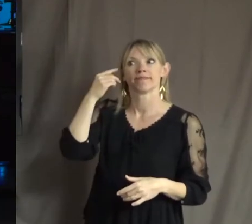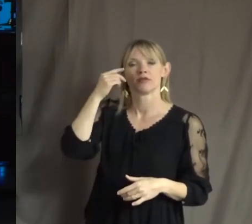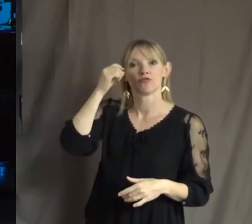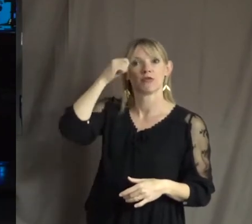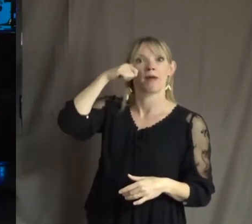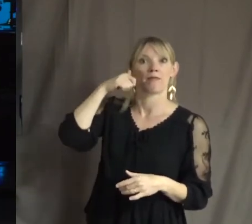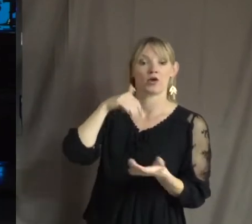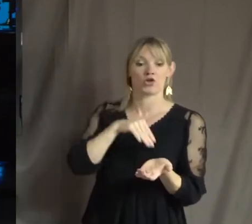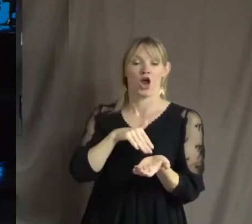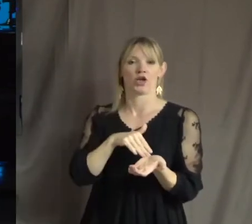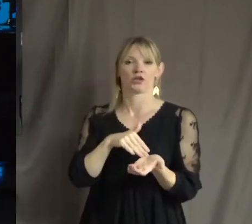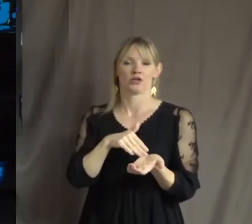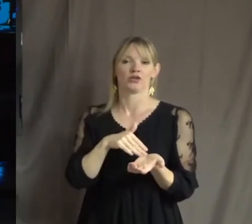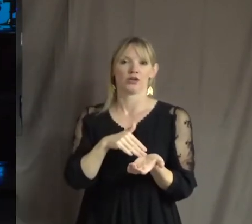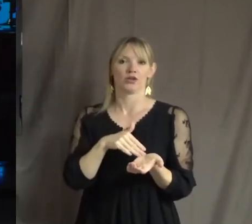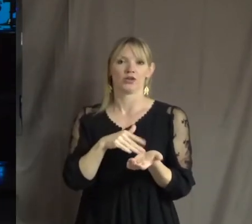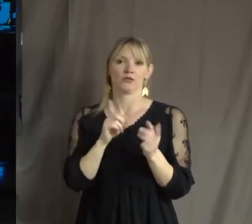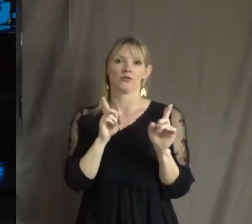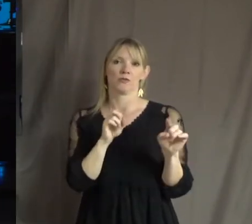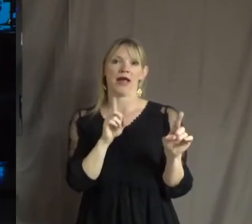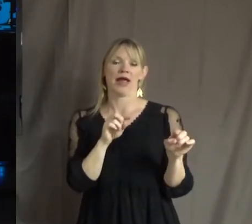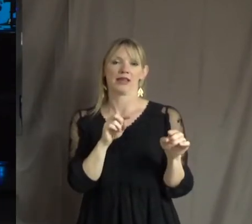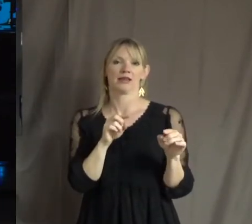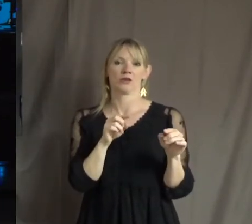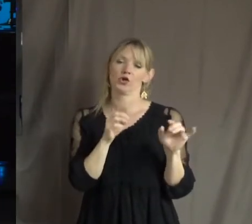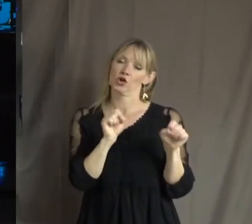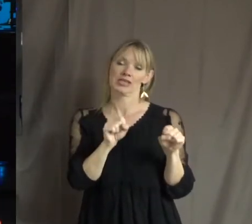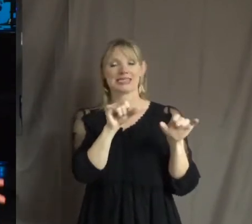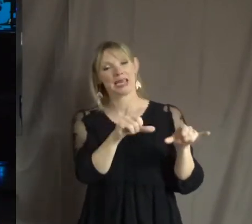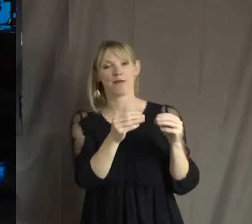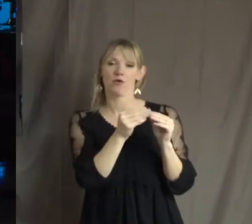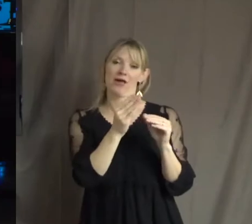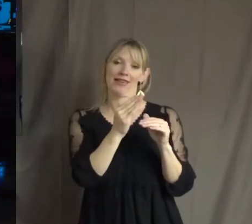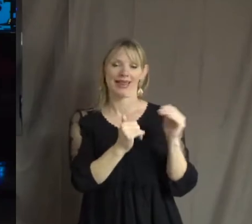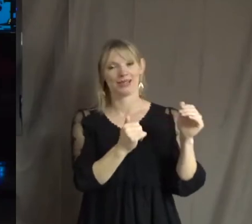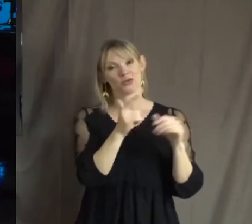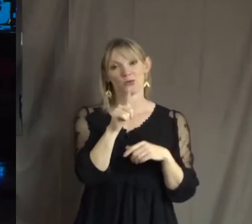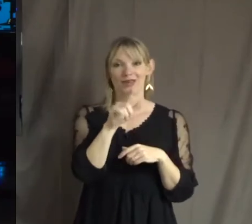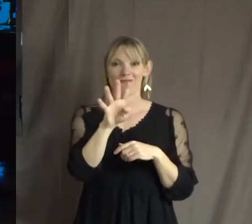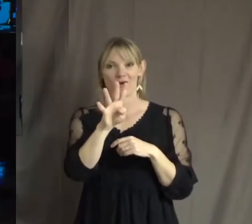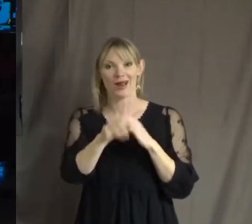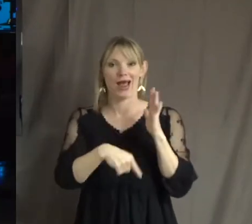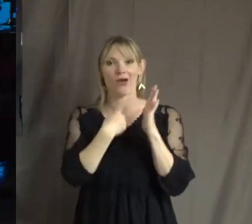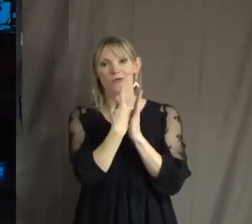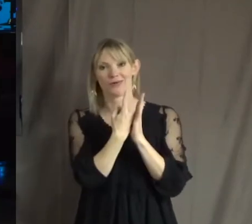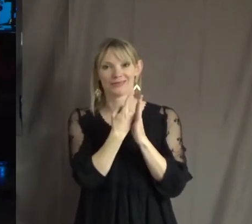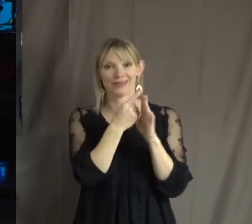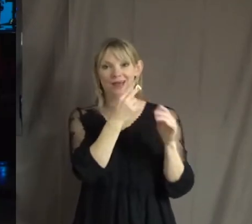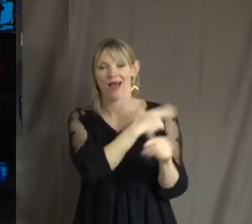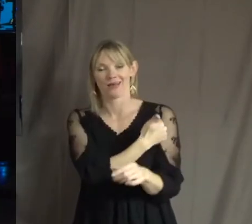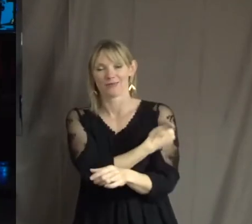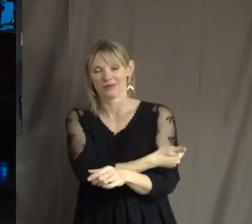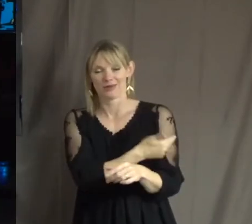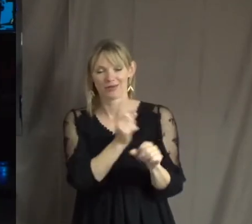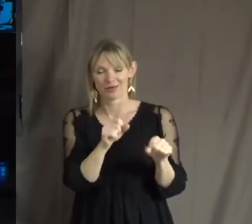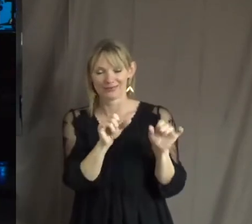could be in the hospital more than 24 hours, a doctor finally came to me, and he sat on the end of my